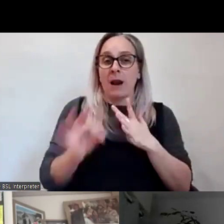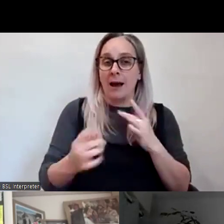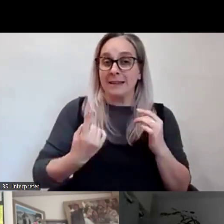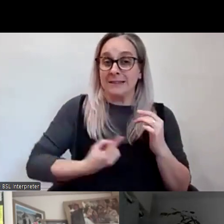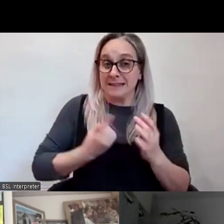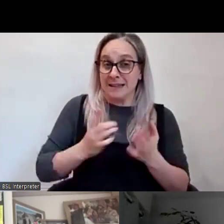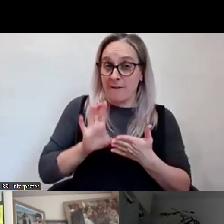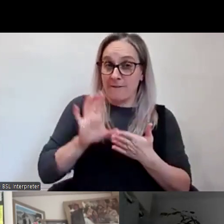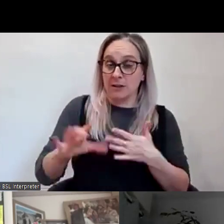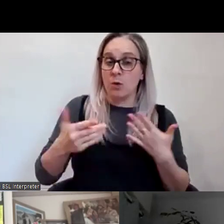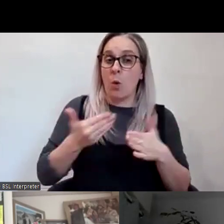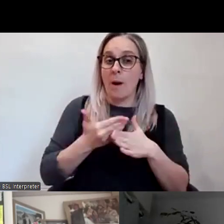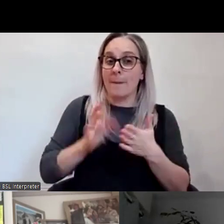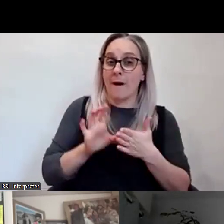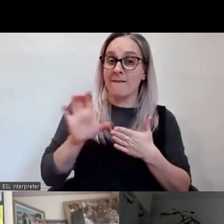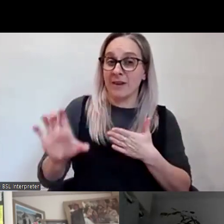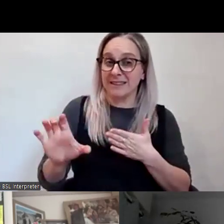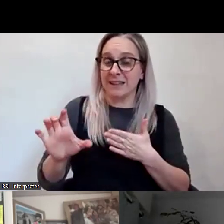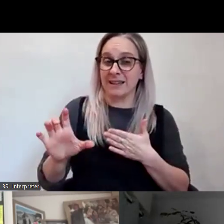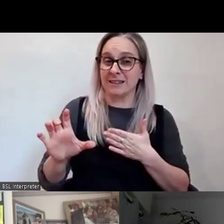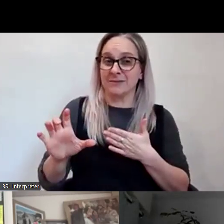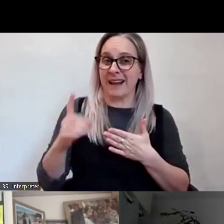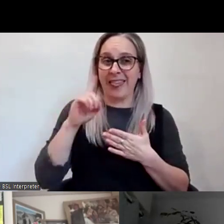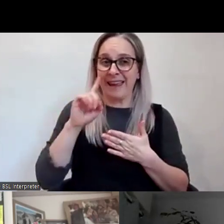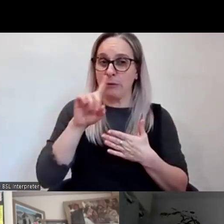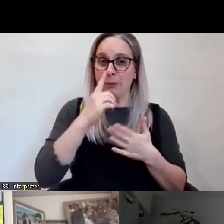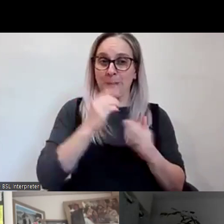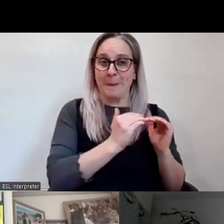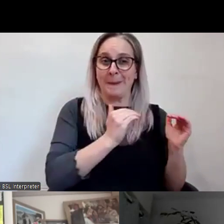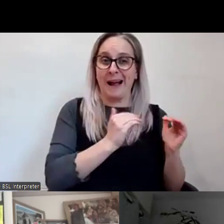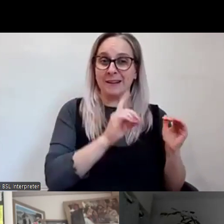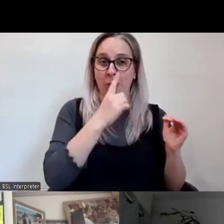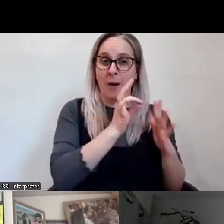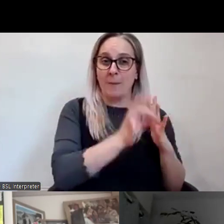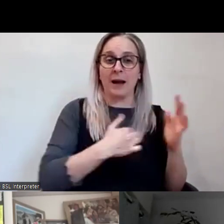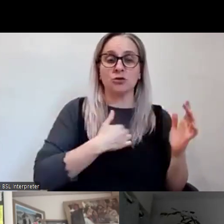or an employer-funded, I think that would rule you out of the categories that we have on offer this year.